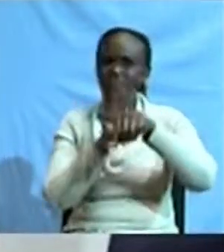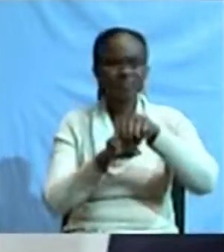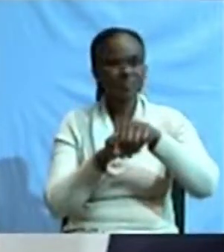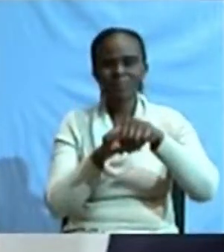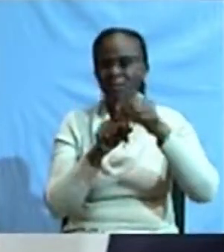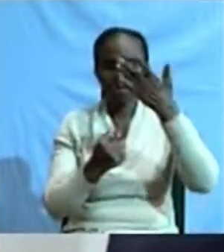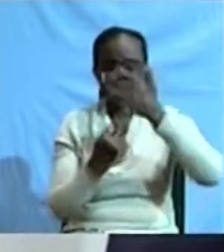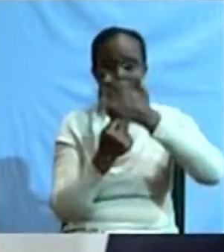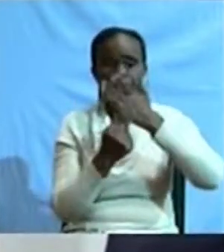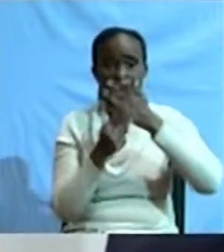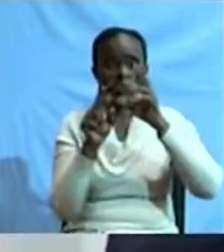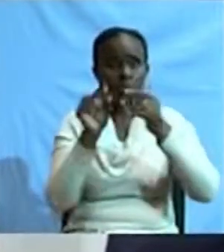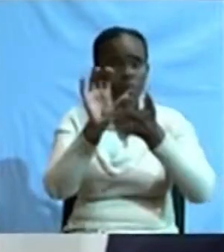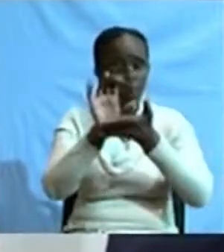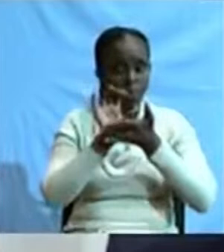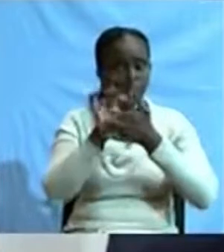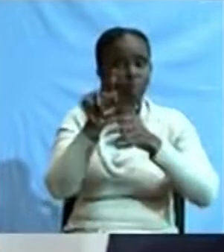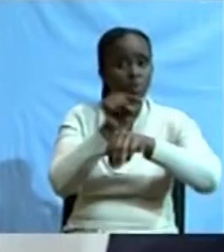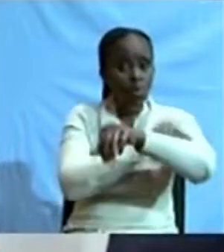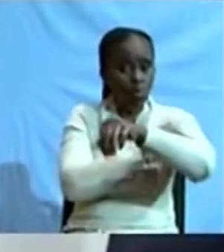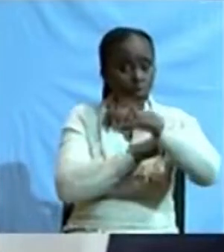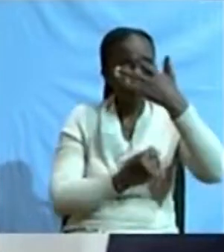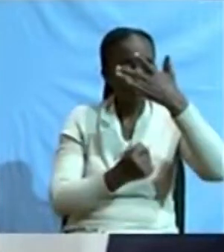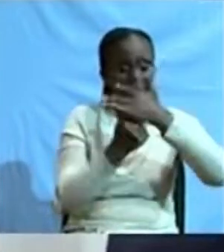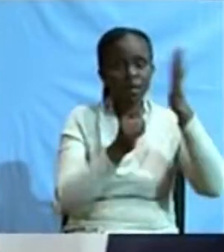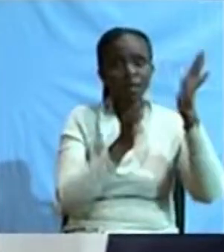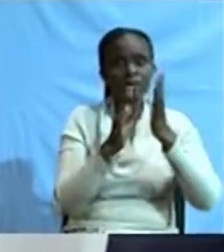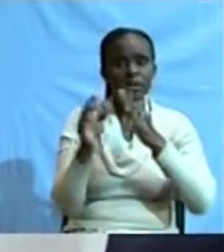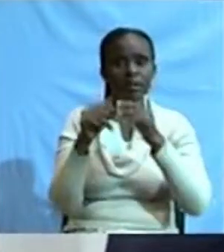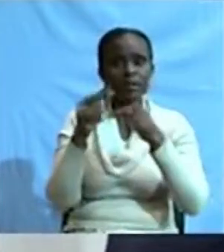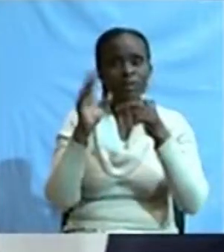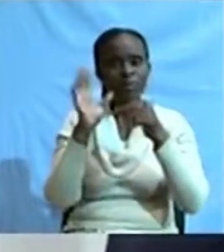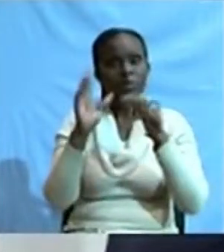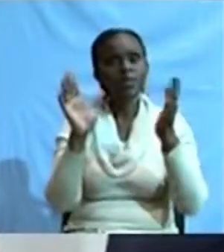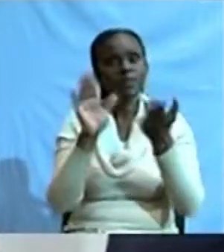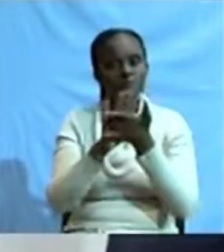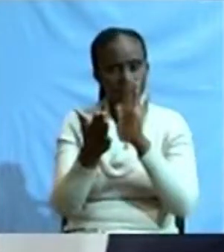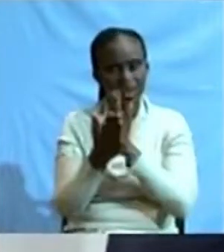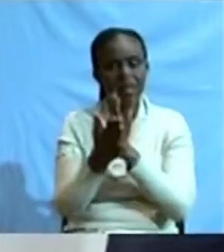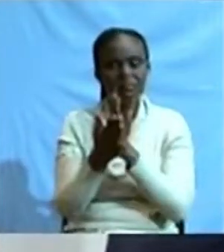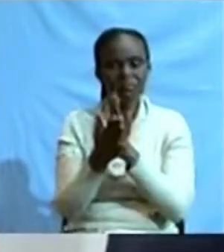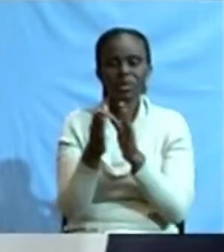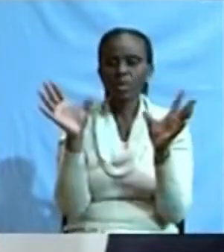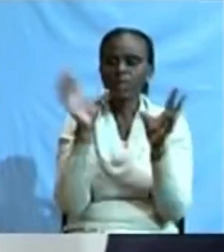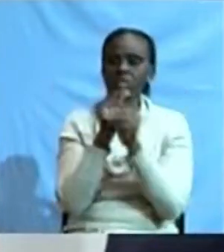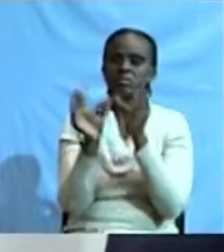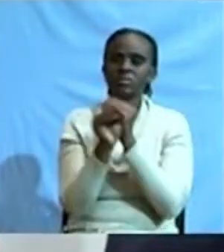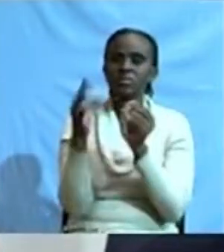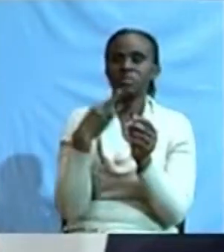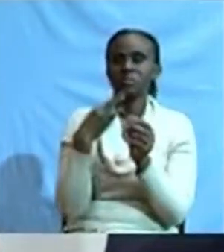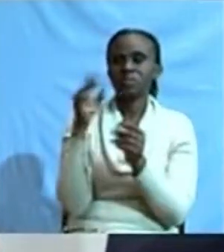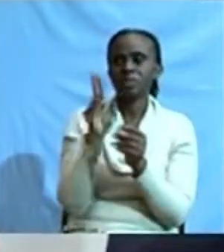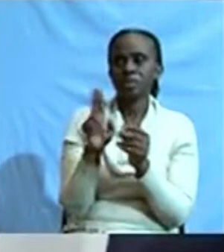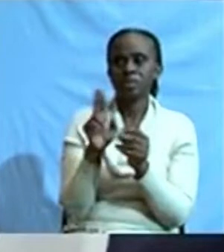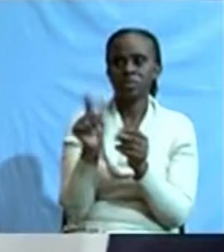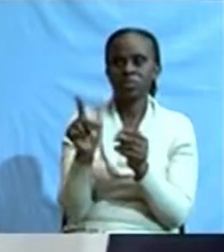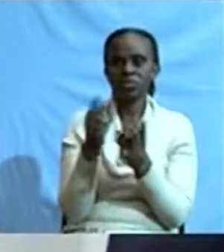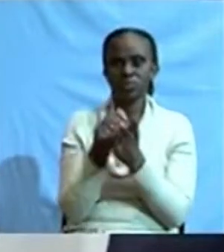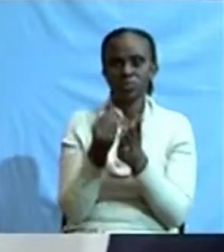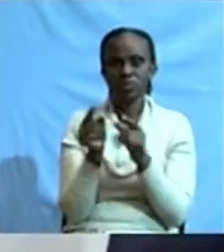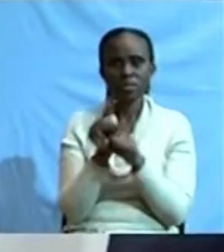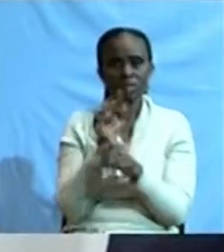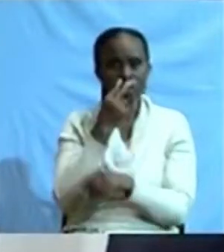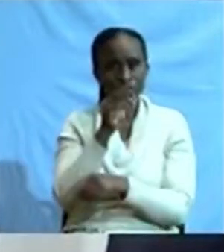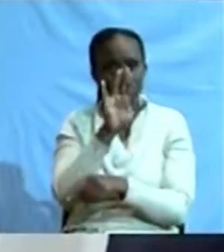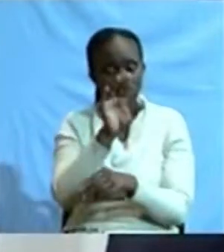When you borrow for a long term, it becomes a misapplication. And then look at